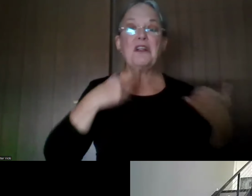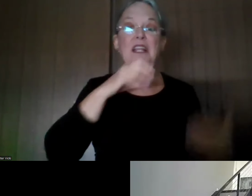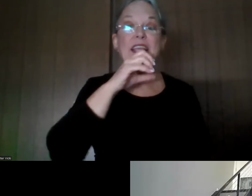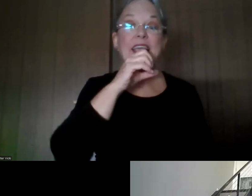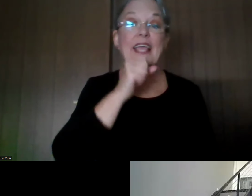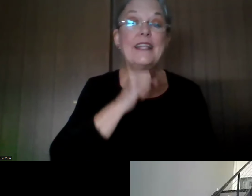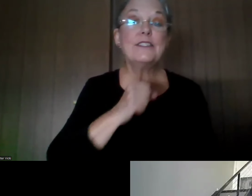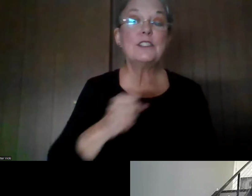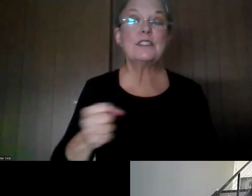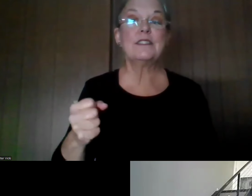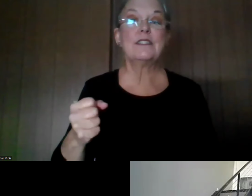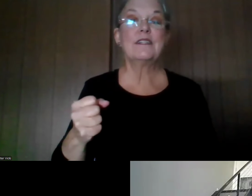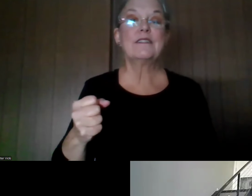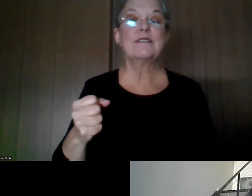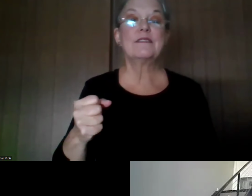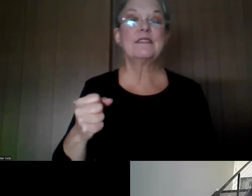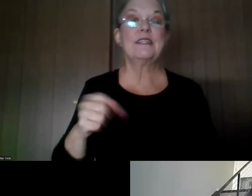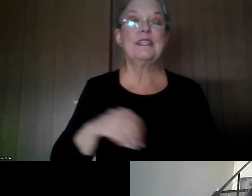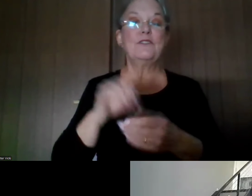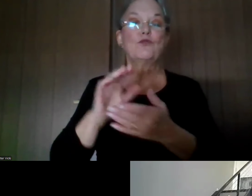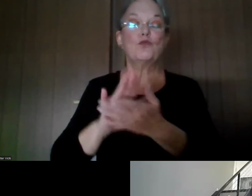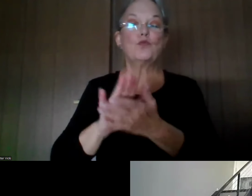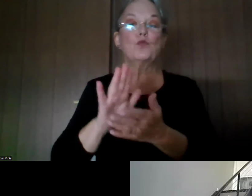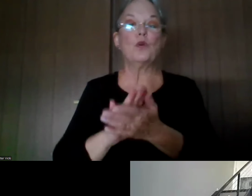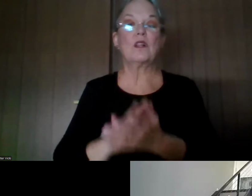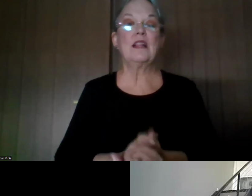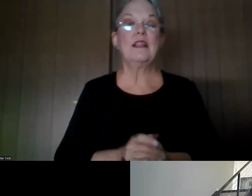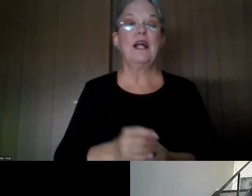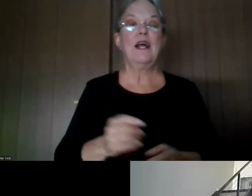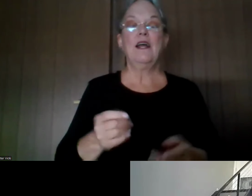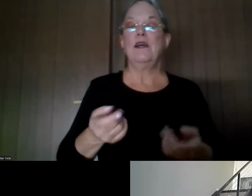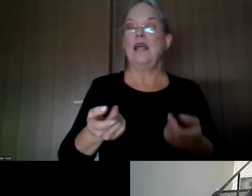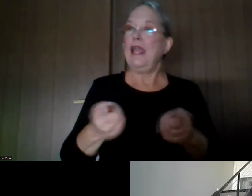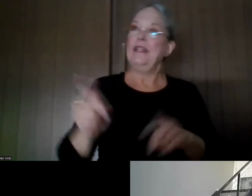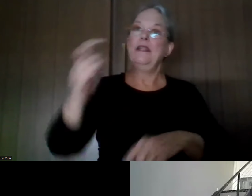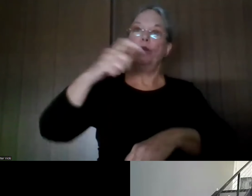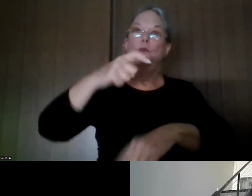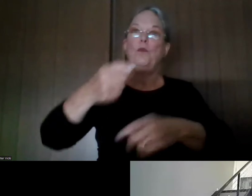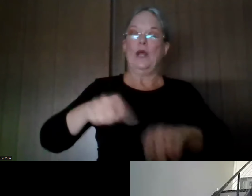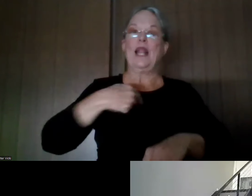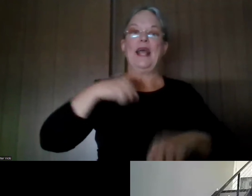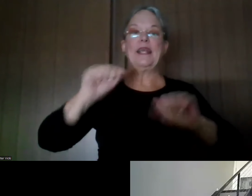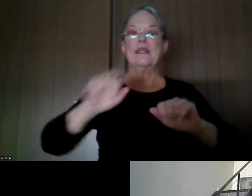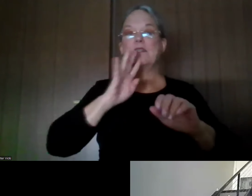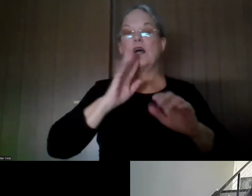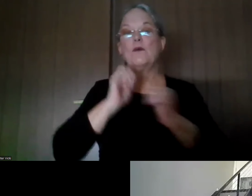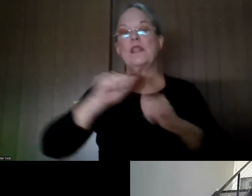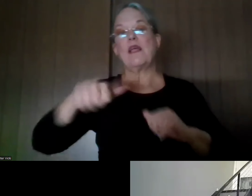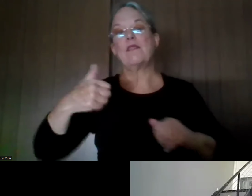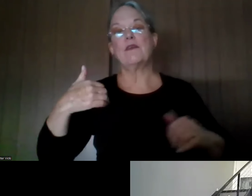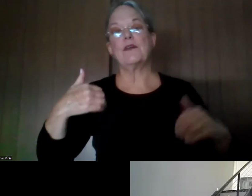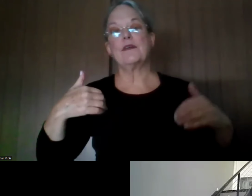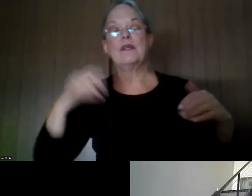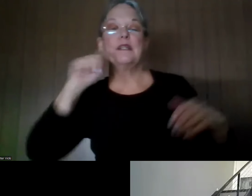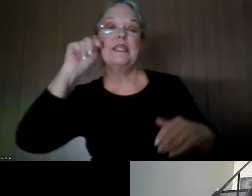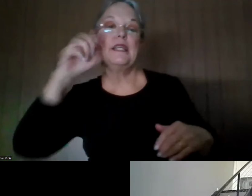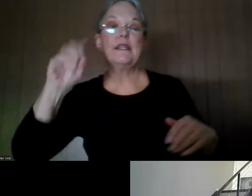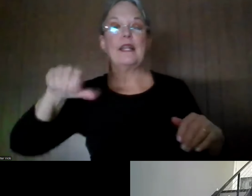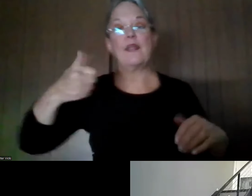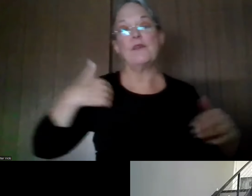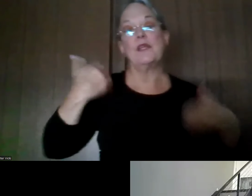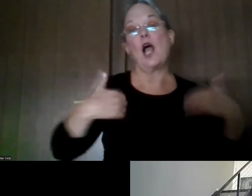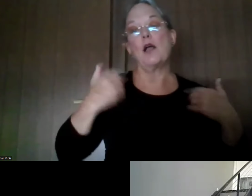And so any opportunity that I have to talk with other teenagers and young people about dating abuse and be able to share my story, it